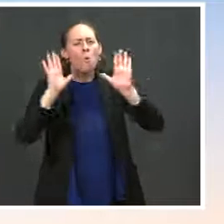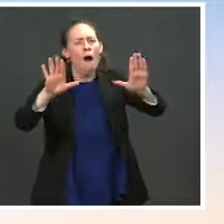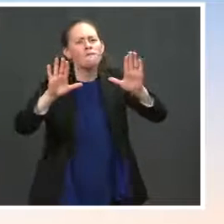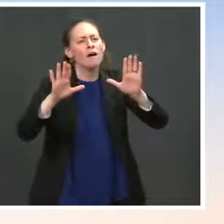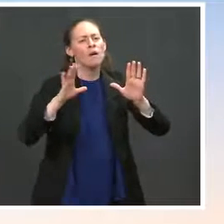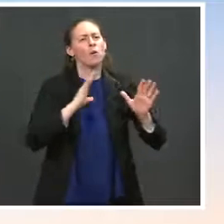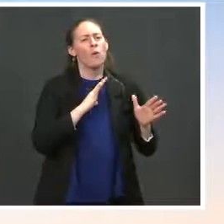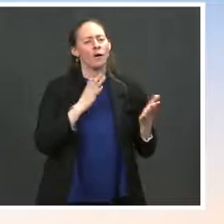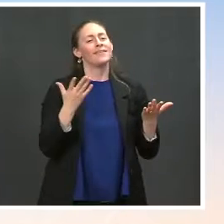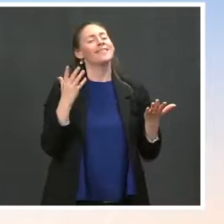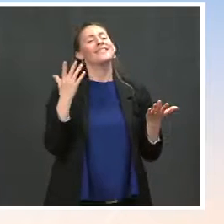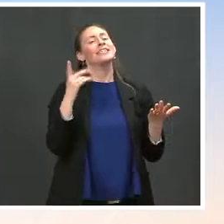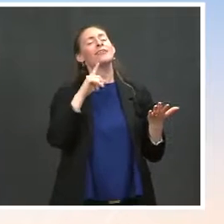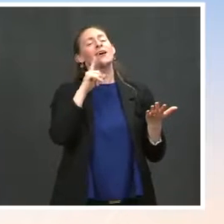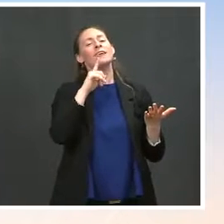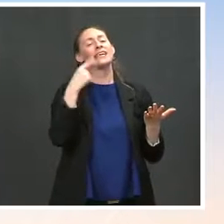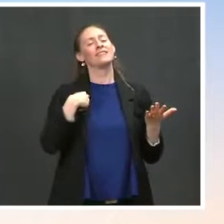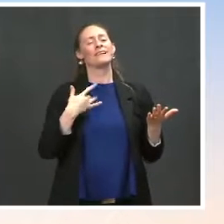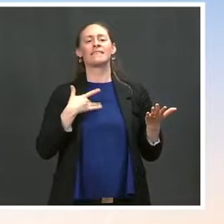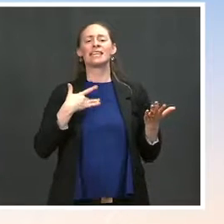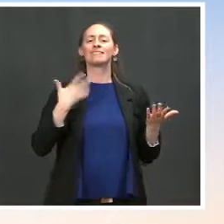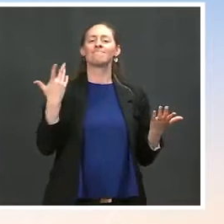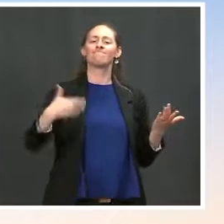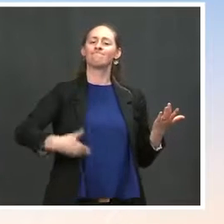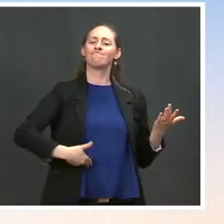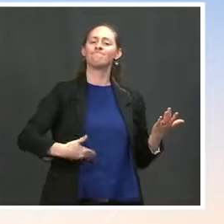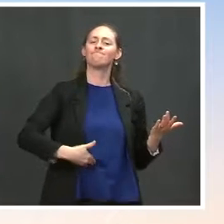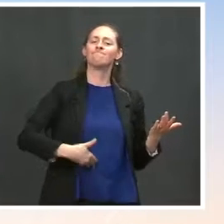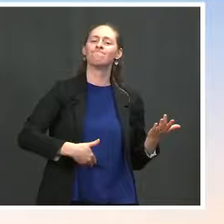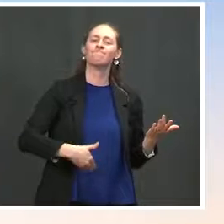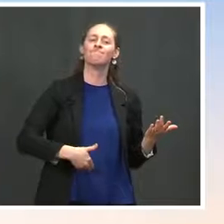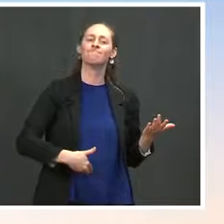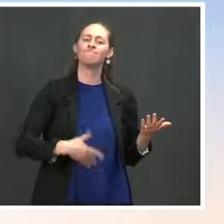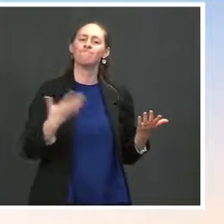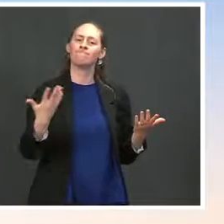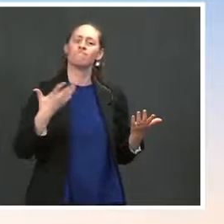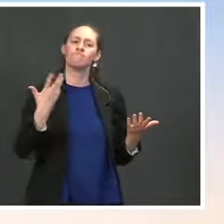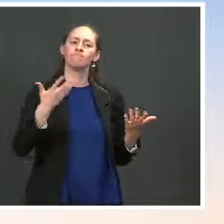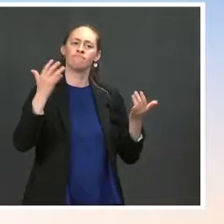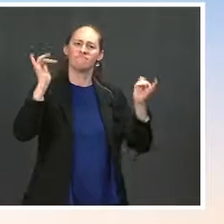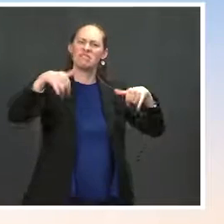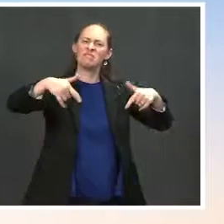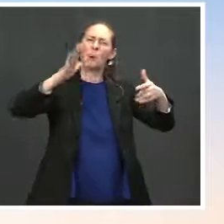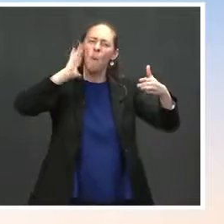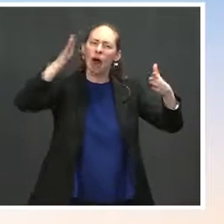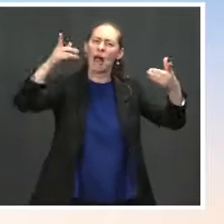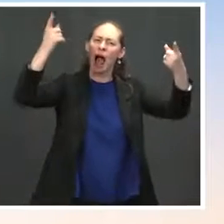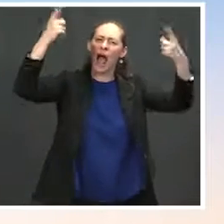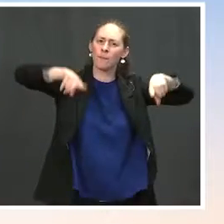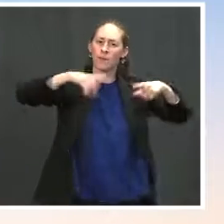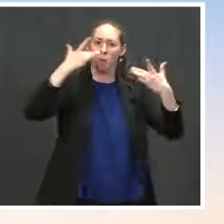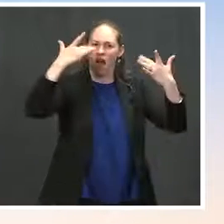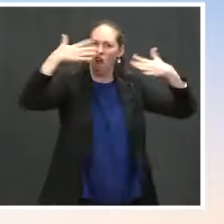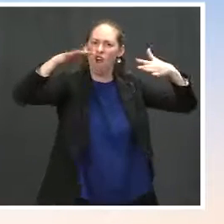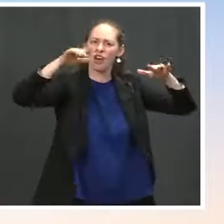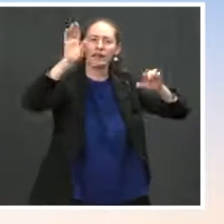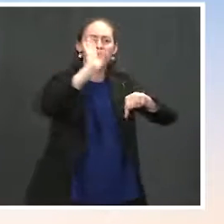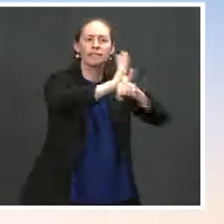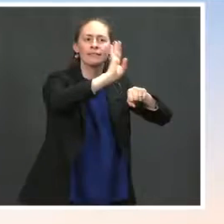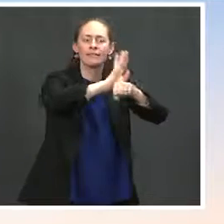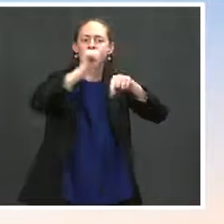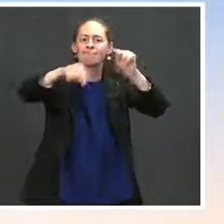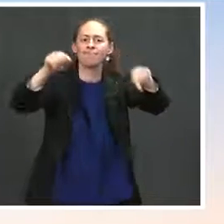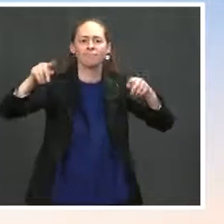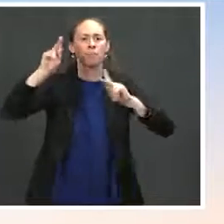my feeling is that that this is going to take place because the market is sending signals and the consumer is sending signals.